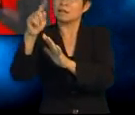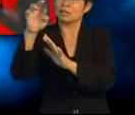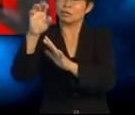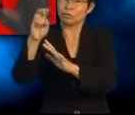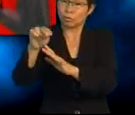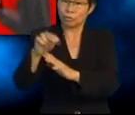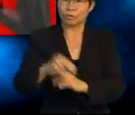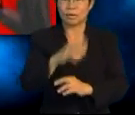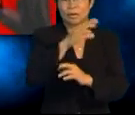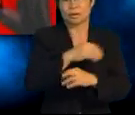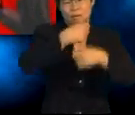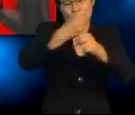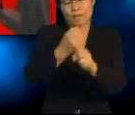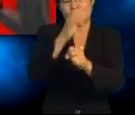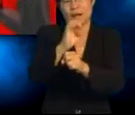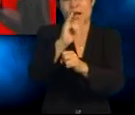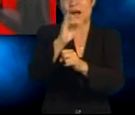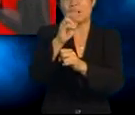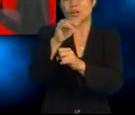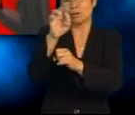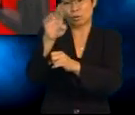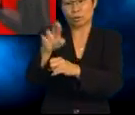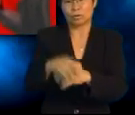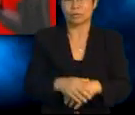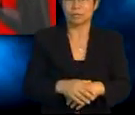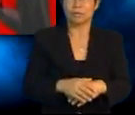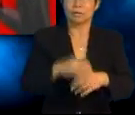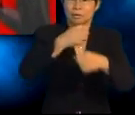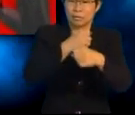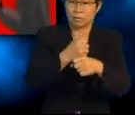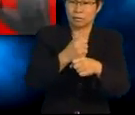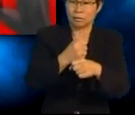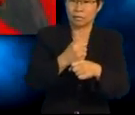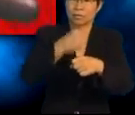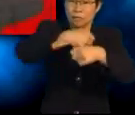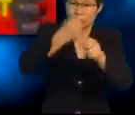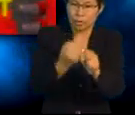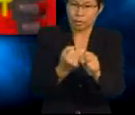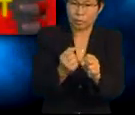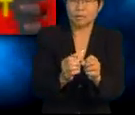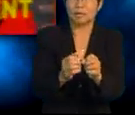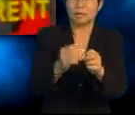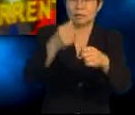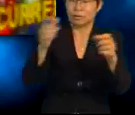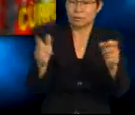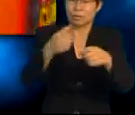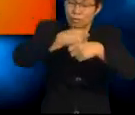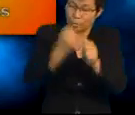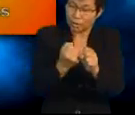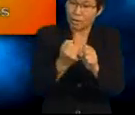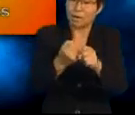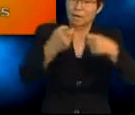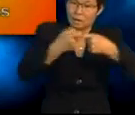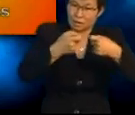ions. When these electrical charges flow, they produce a current.